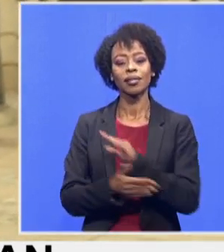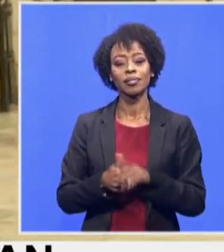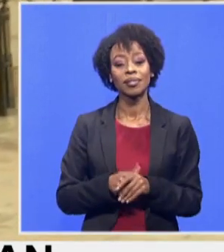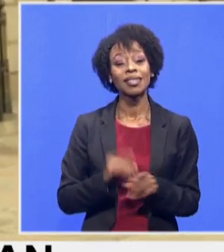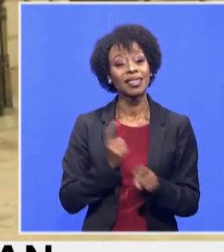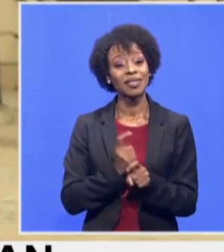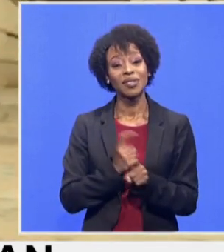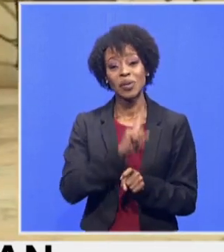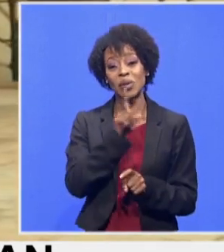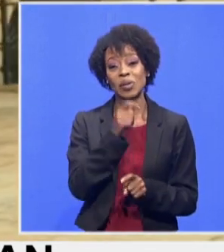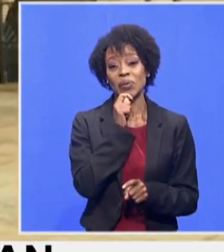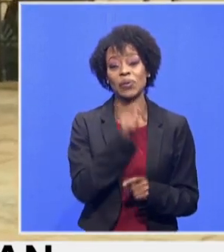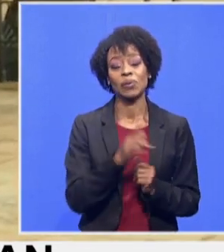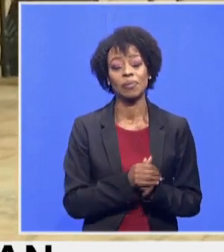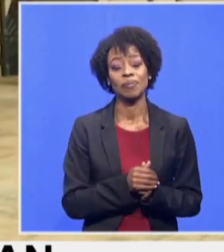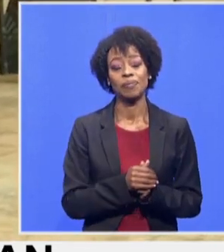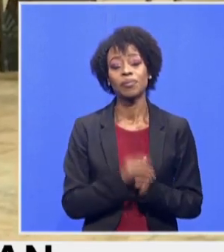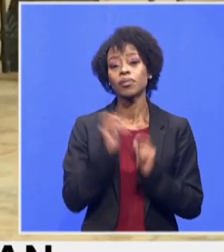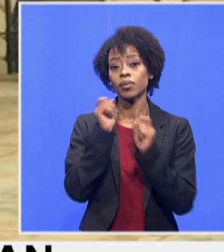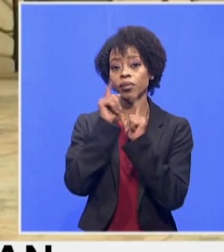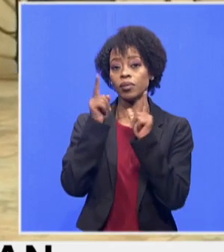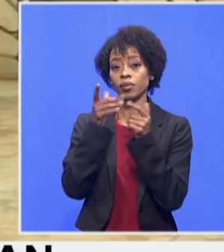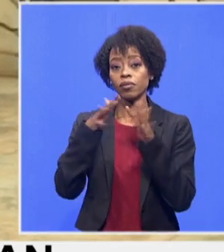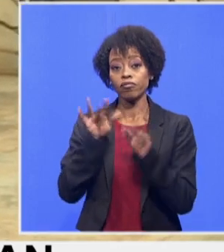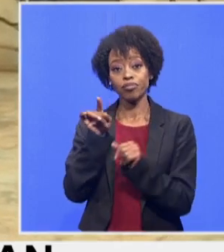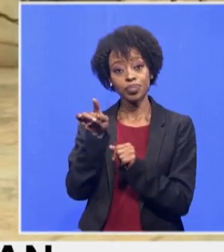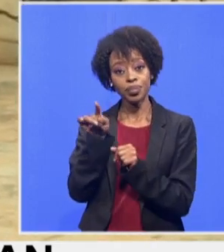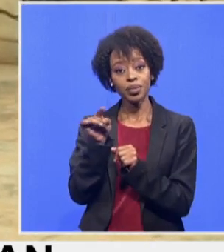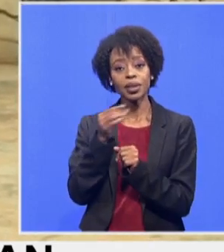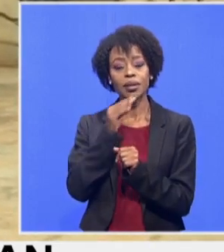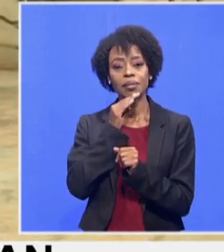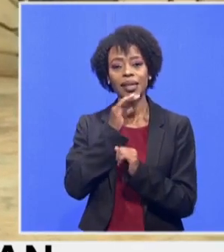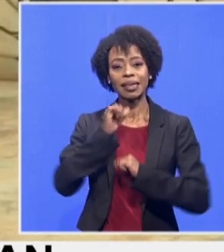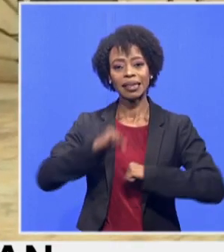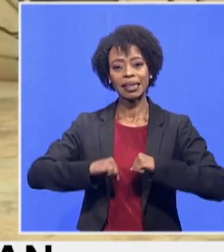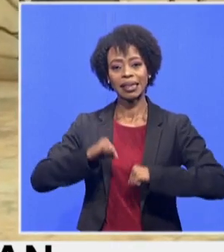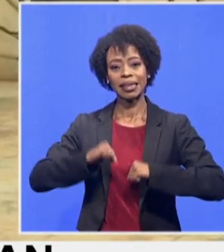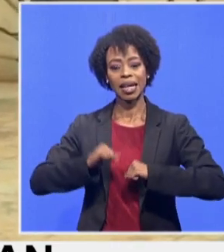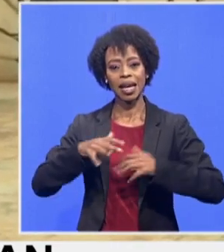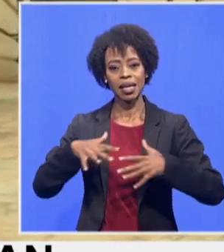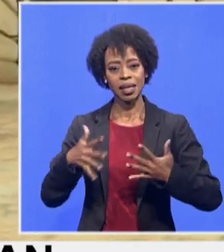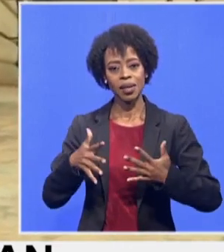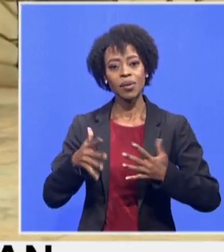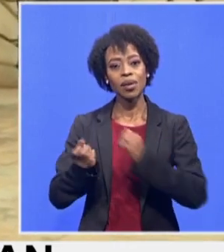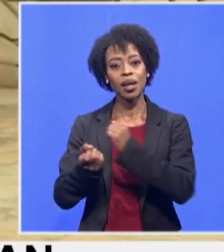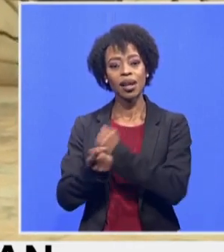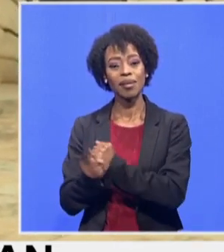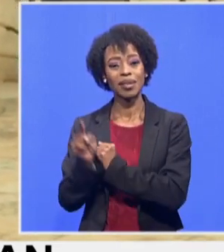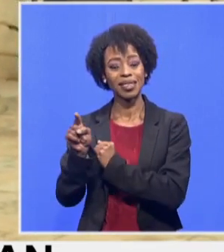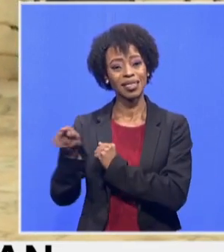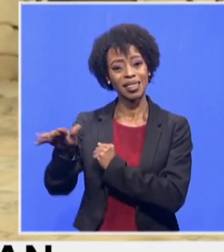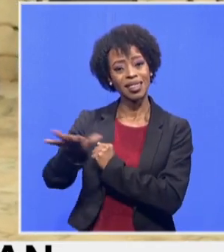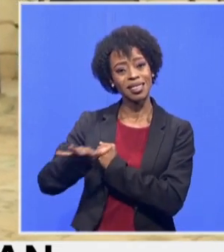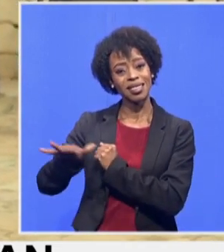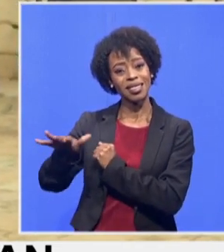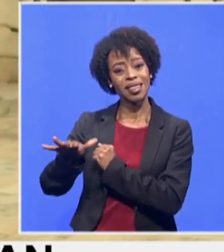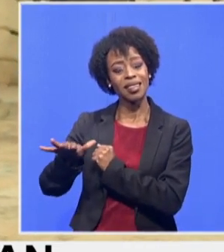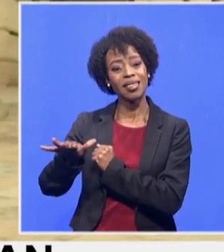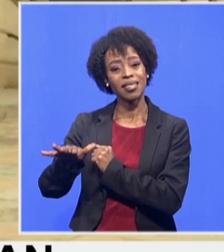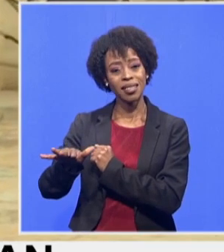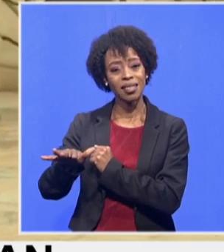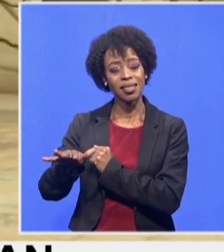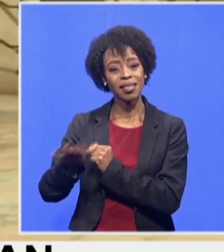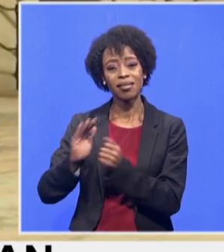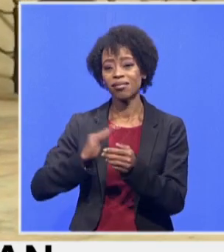difficult question. I'm sure you are aware, Samkelo, that the instability there in that Great Lakes area is as old